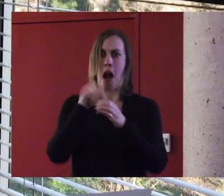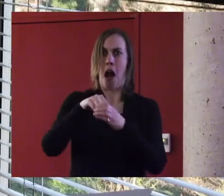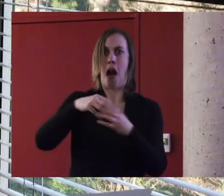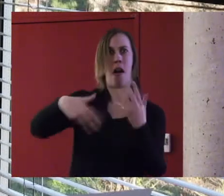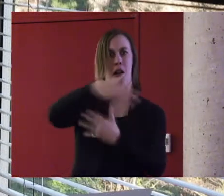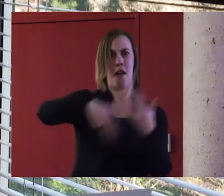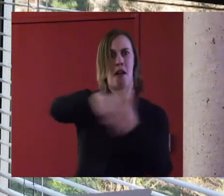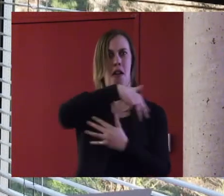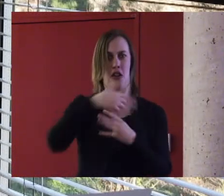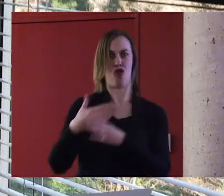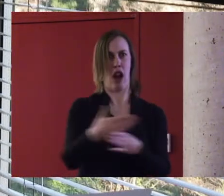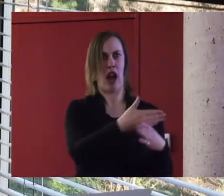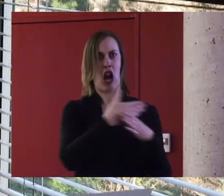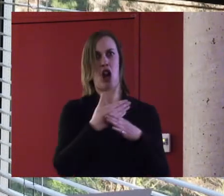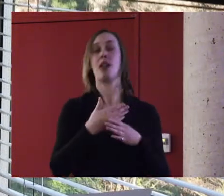when she did.